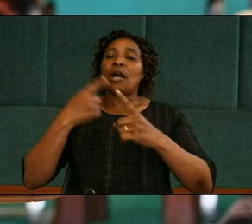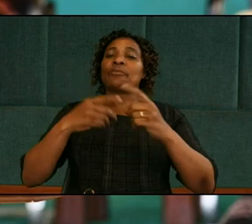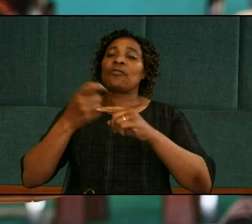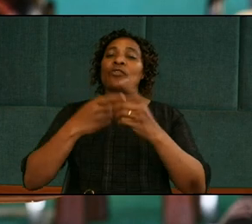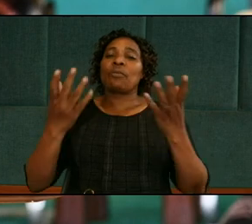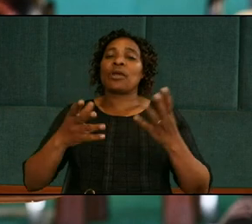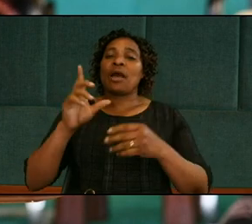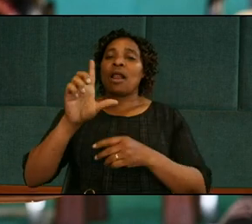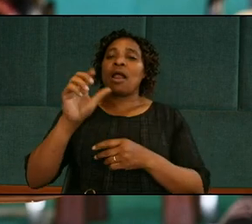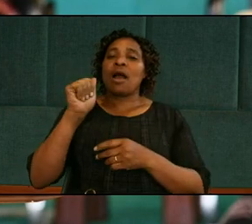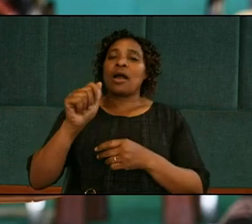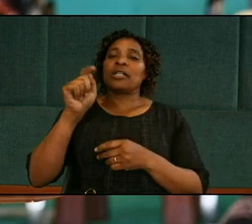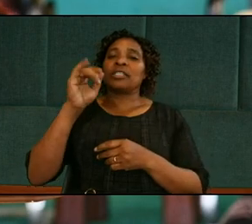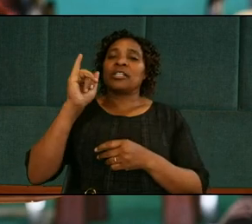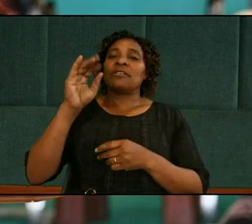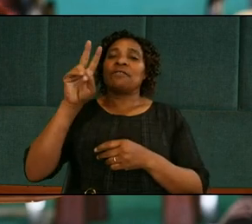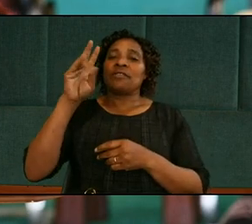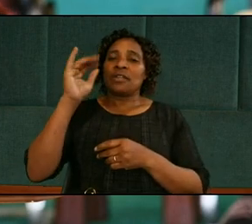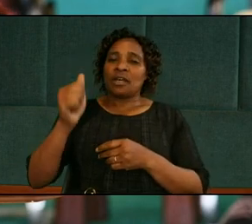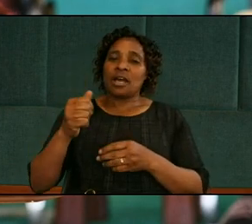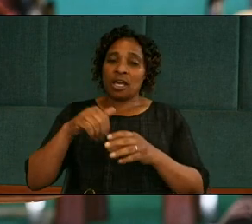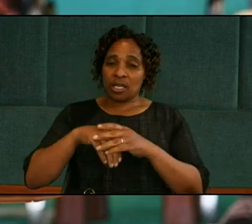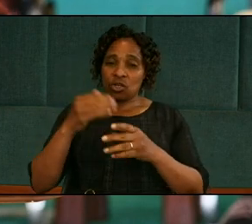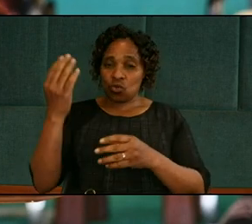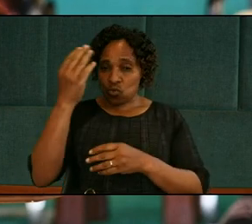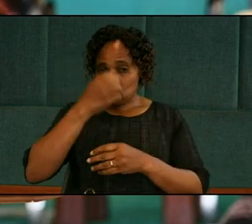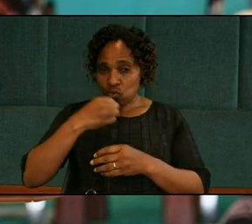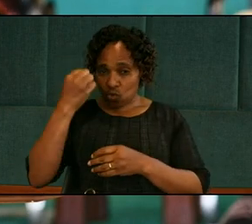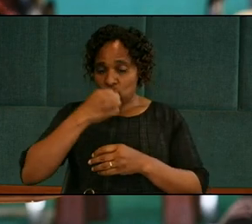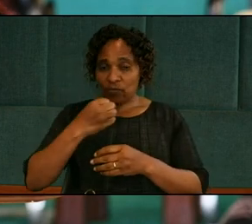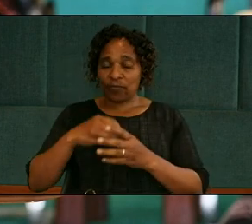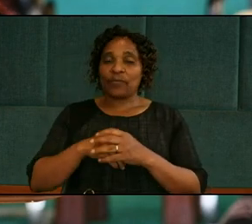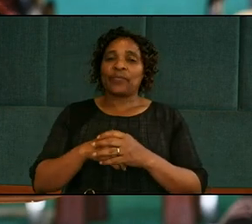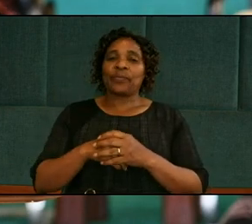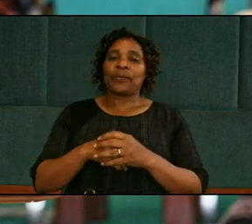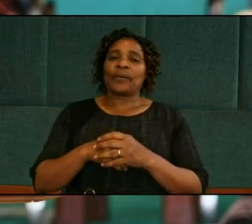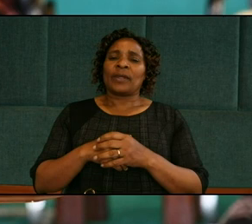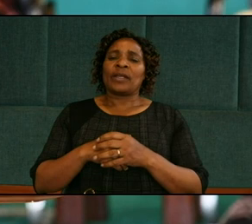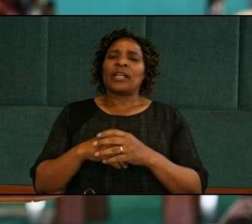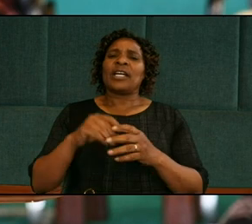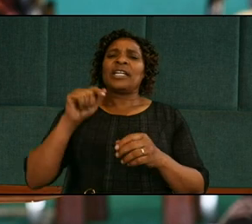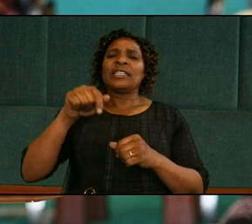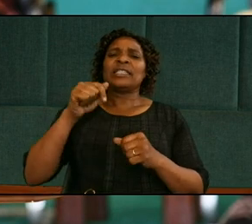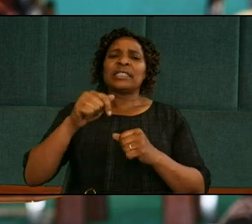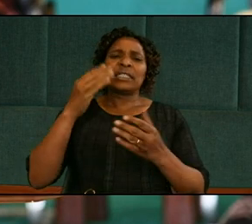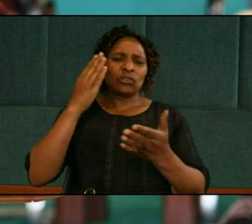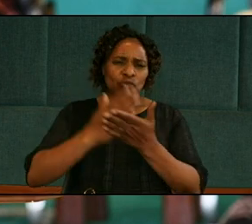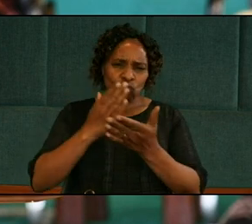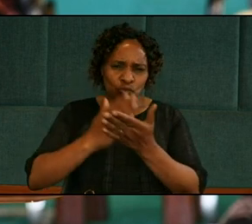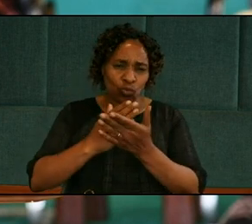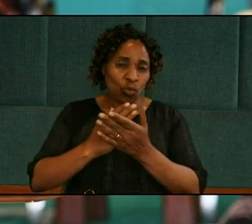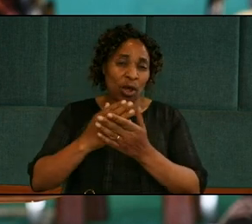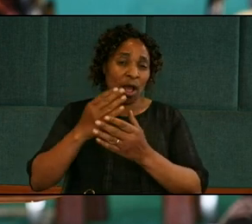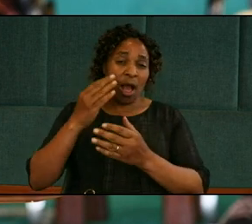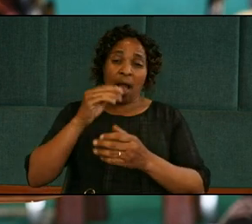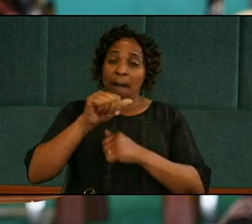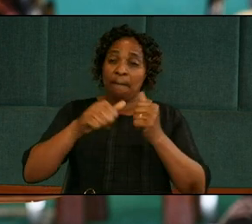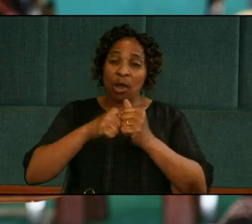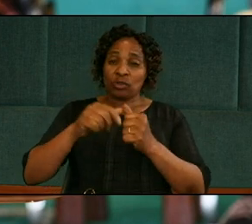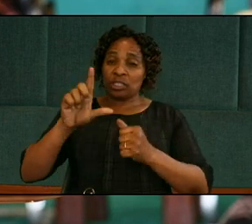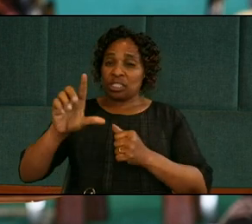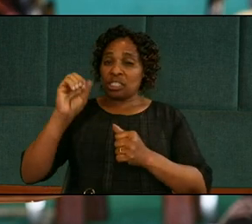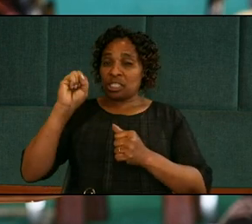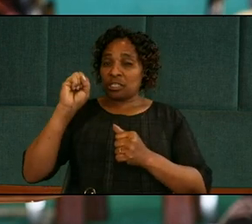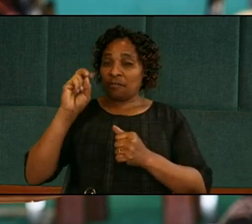country of Latvia that's located in Europe in the Baltic Seas. This is the fun fact about Latvia. The first church